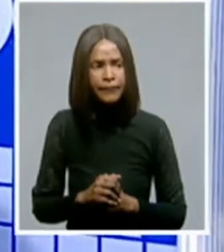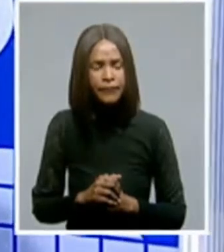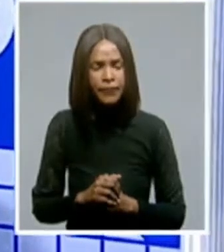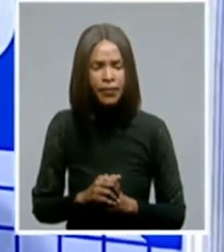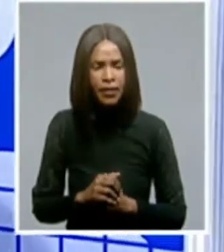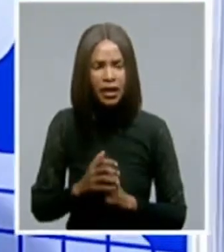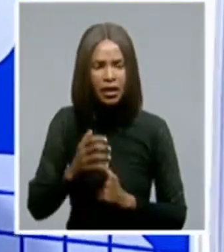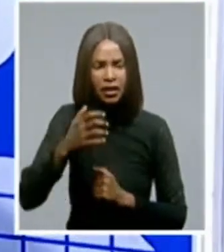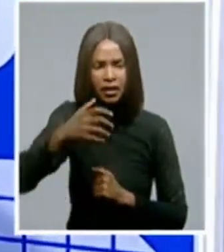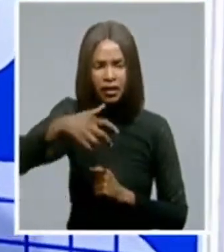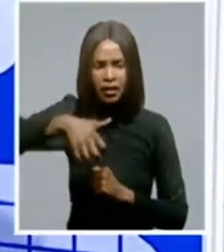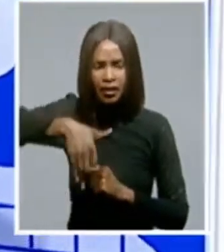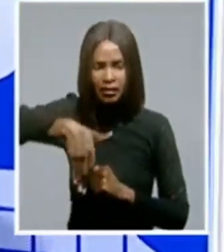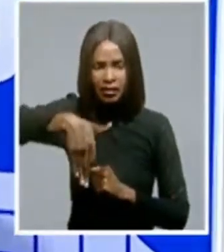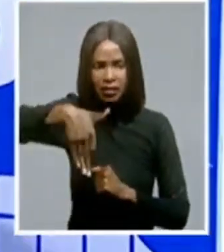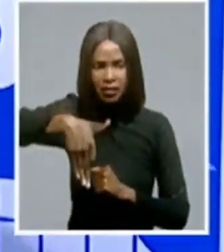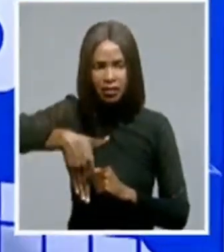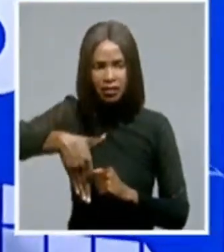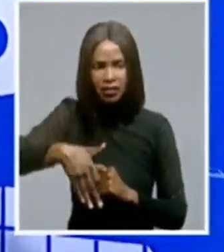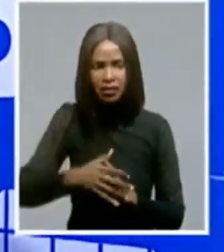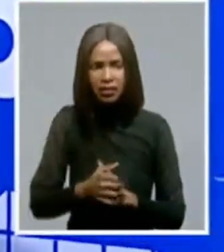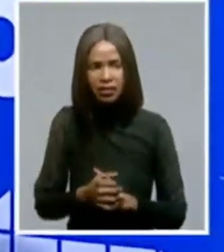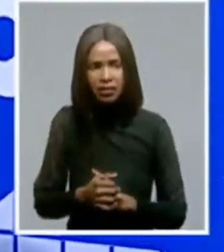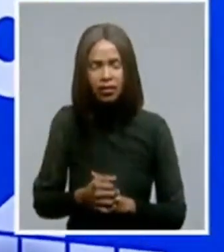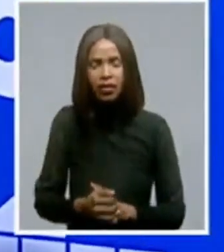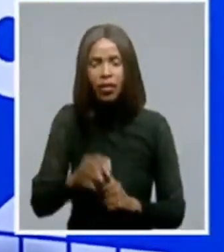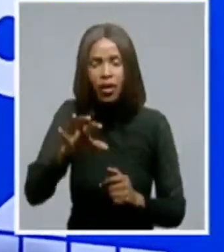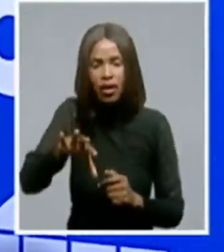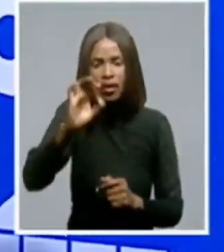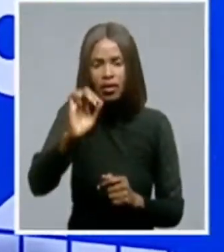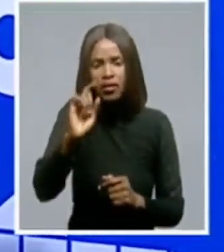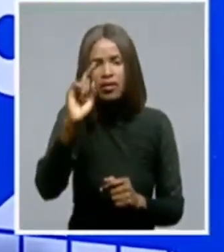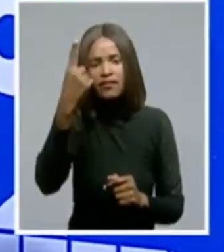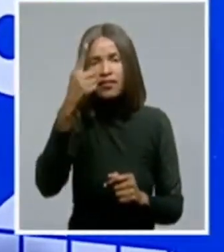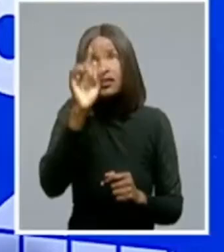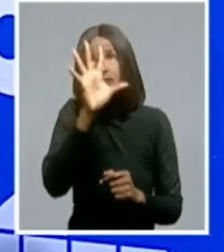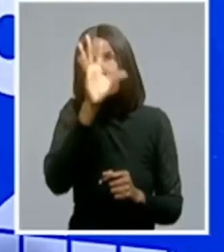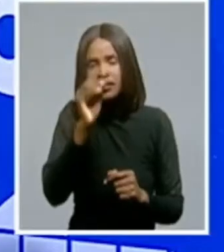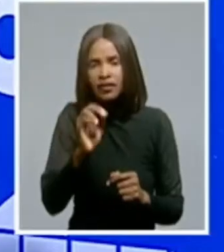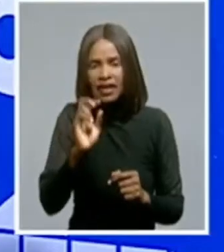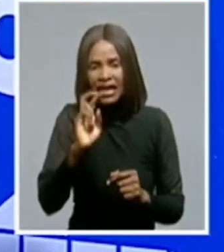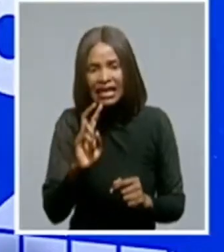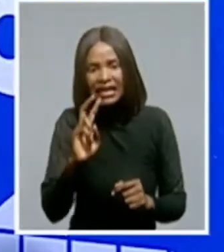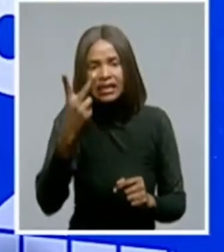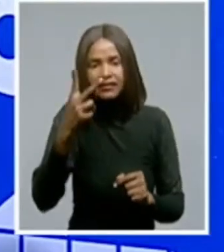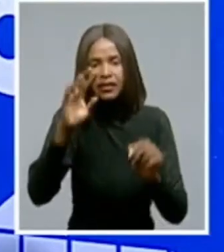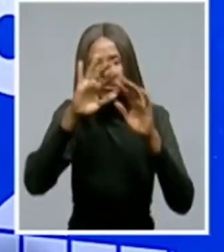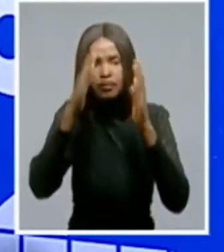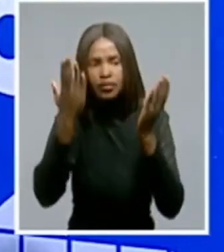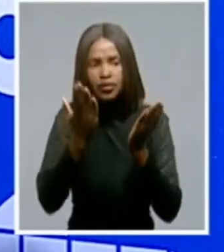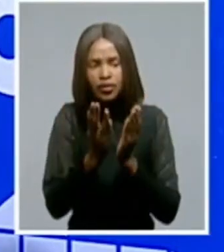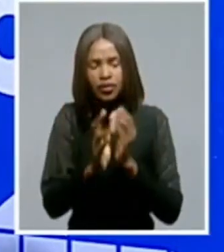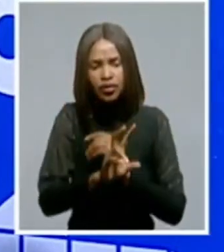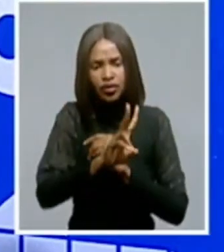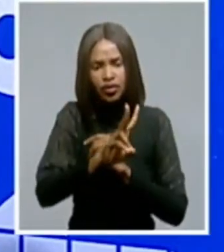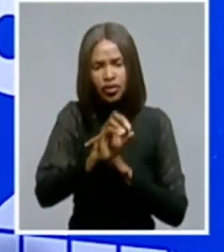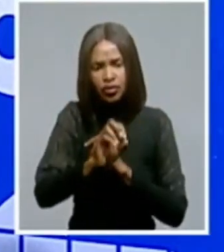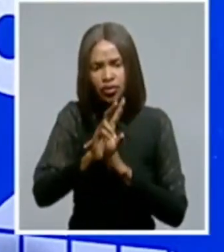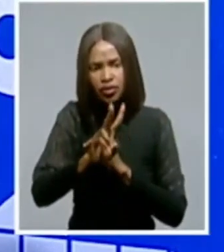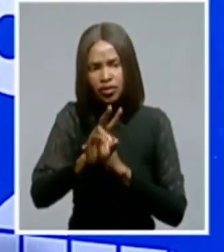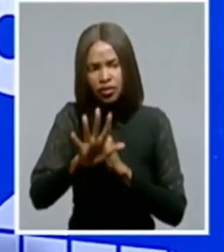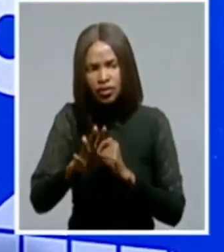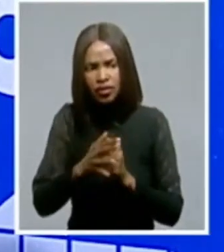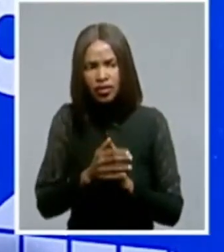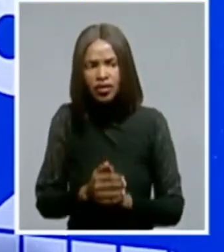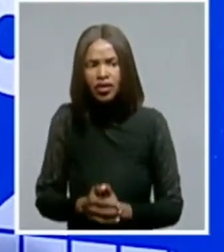Now, Namibia has been ranked as the first in Africa and second in the world in the 2025 Greenfield Foreign